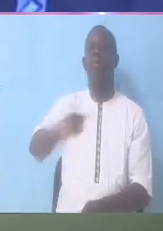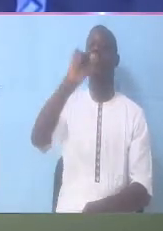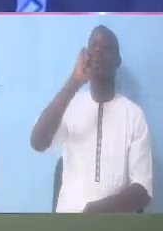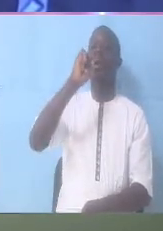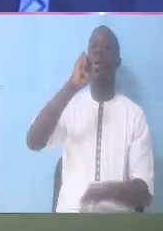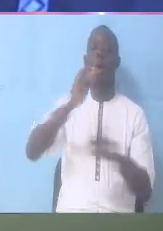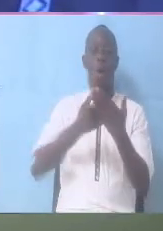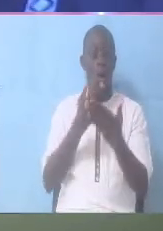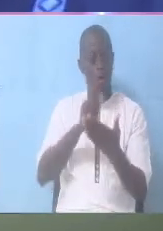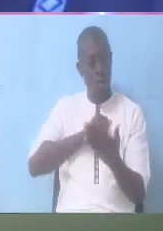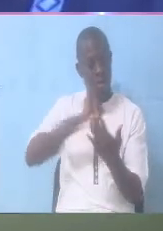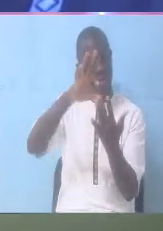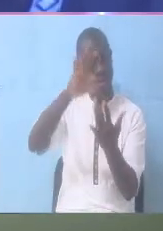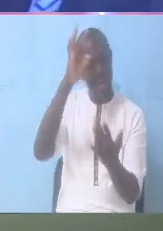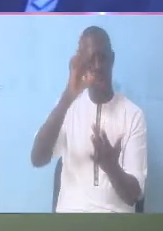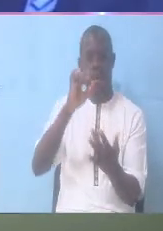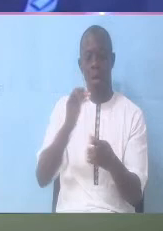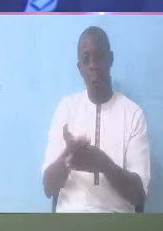by choice? Well,